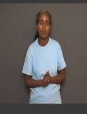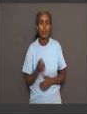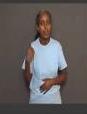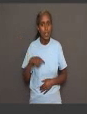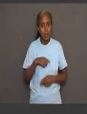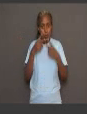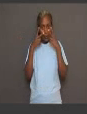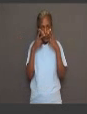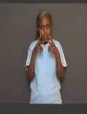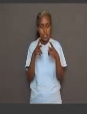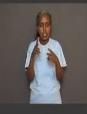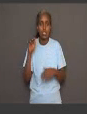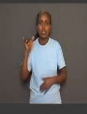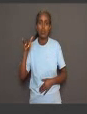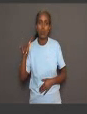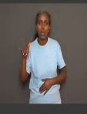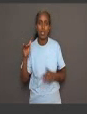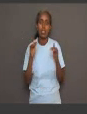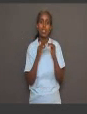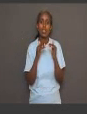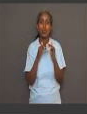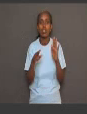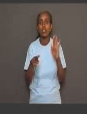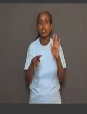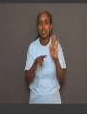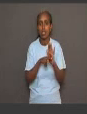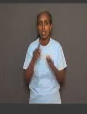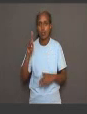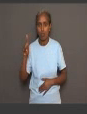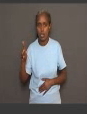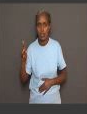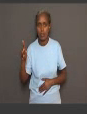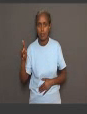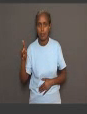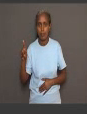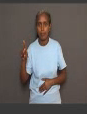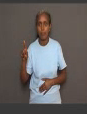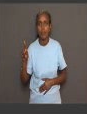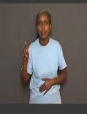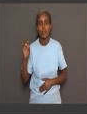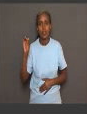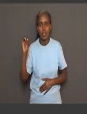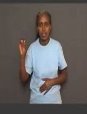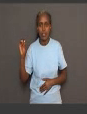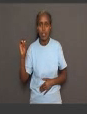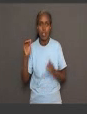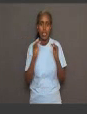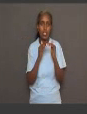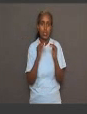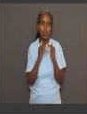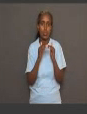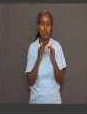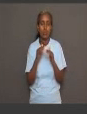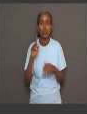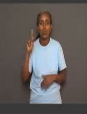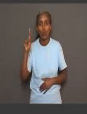see that when y equals negative 1, theta is equal